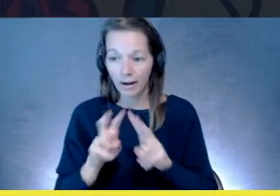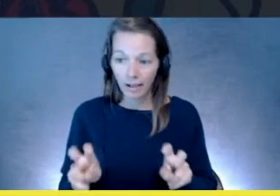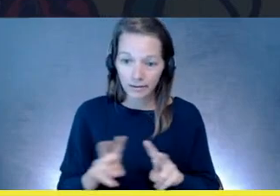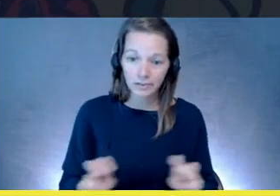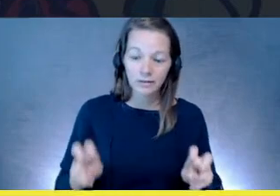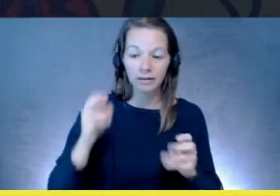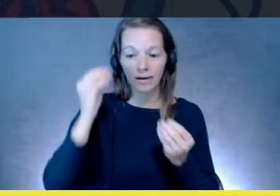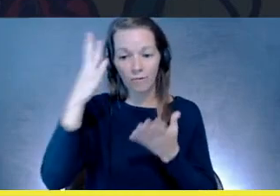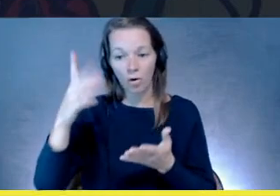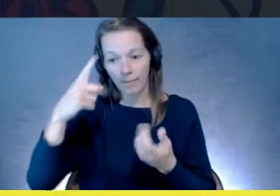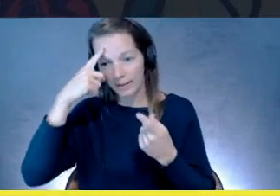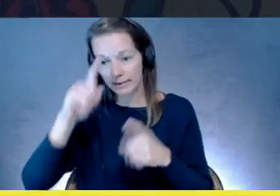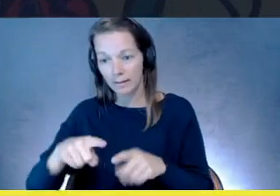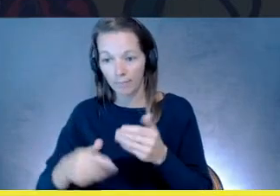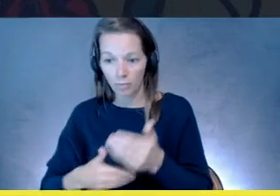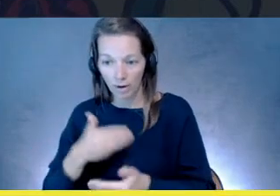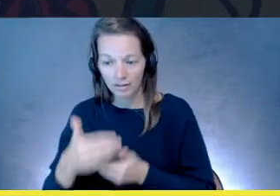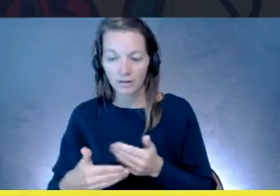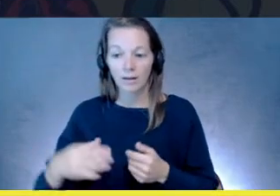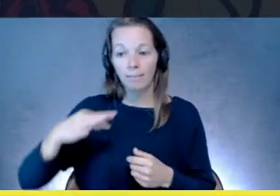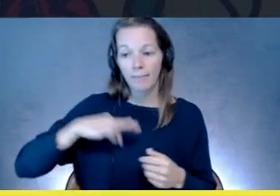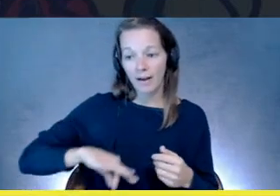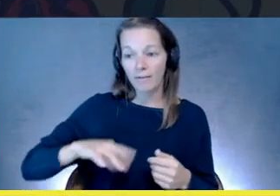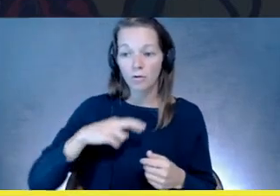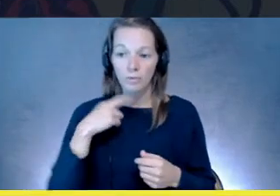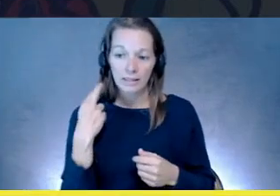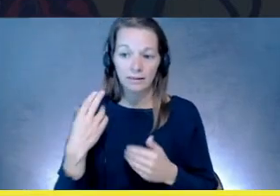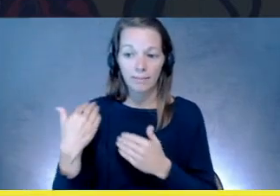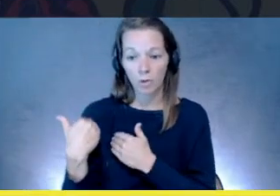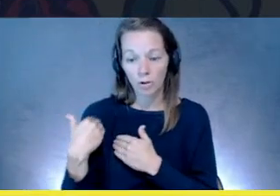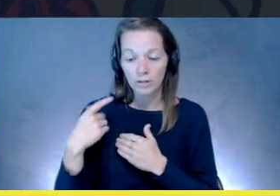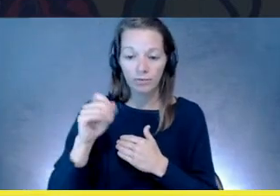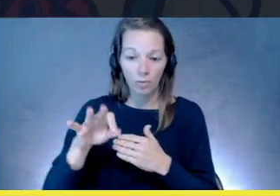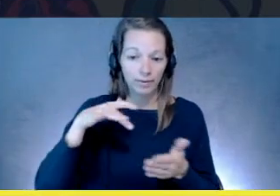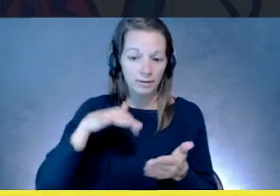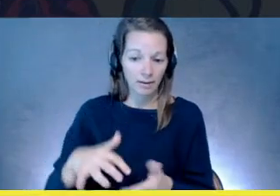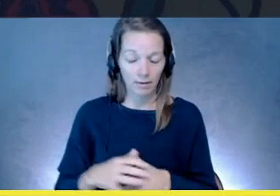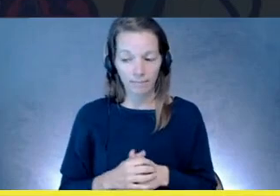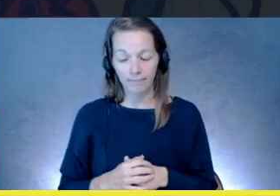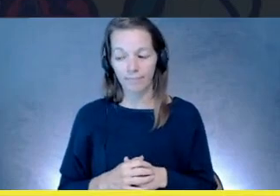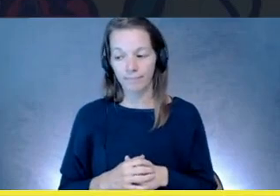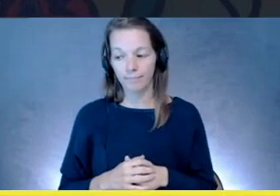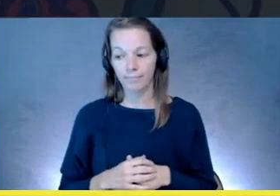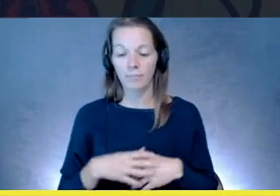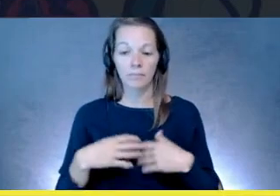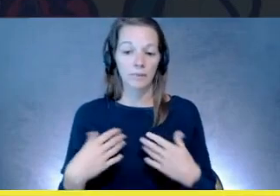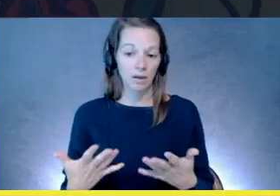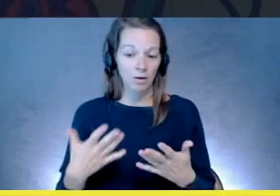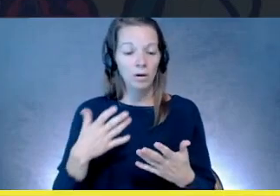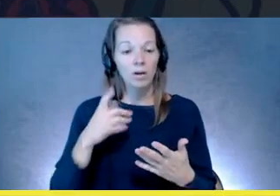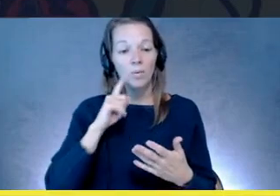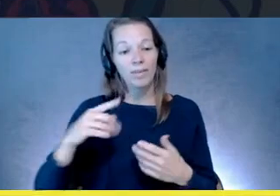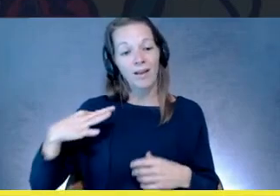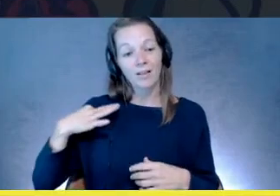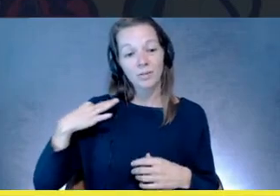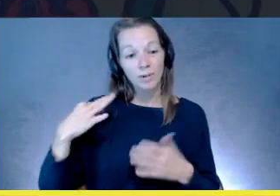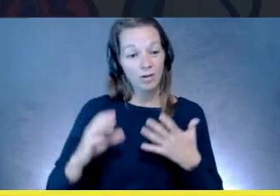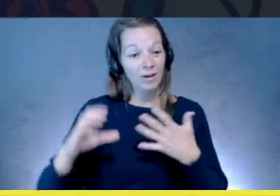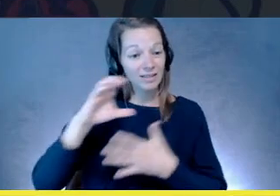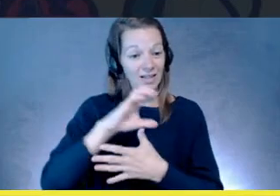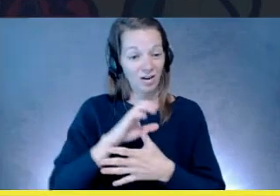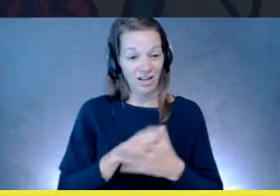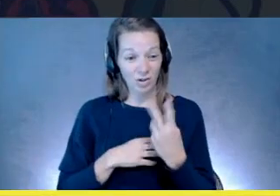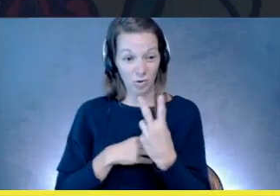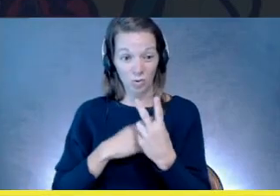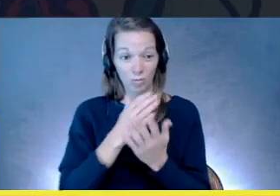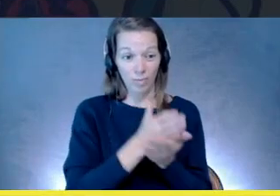consent process, and also the benefits, risks, and burdens of the study. So within the eligibility criteria, it's made up of 2 sections.